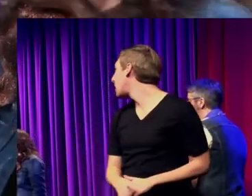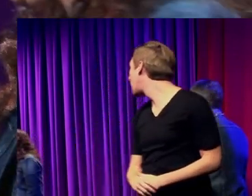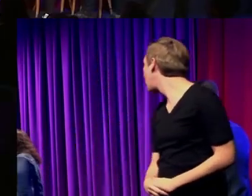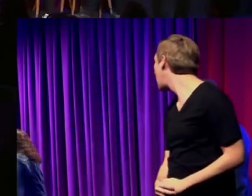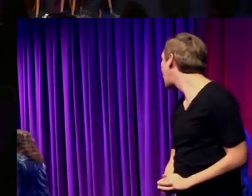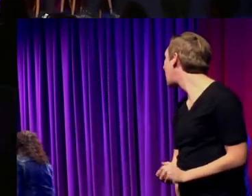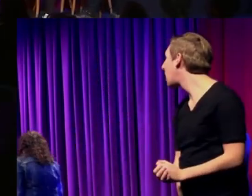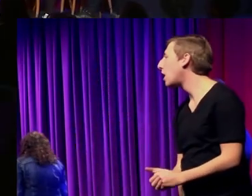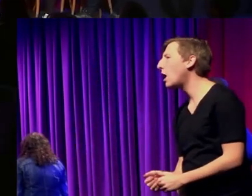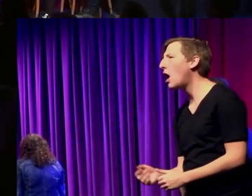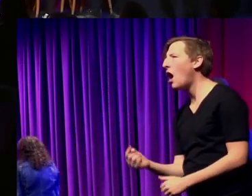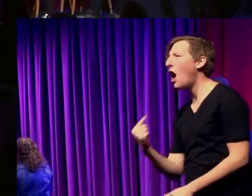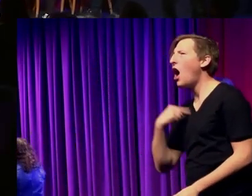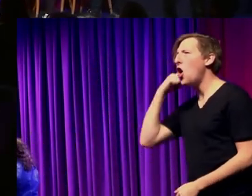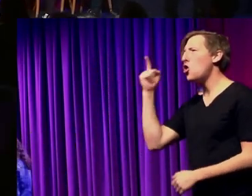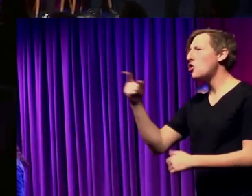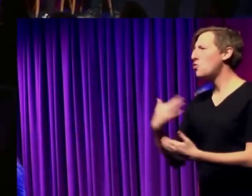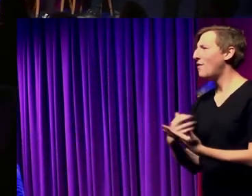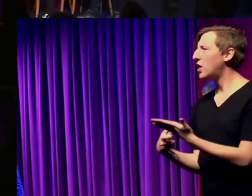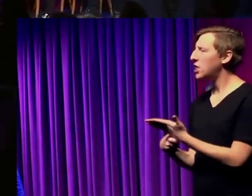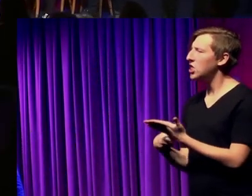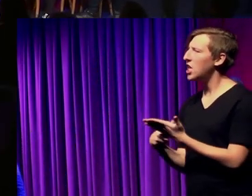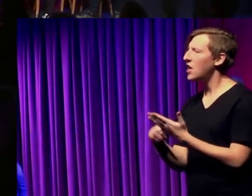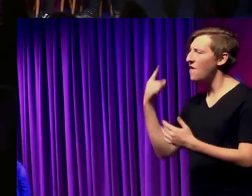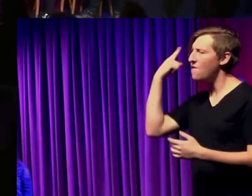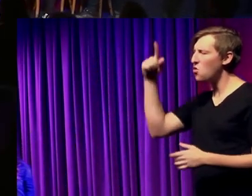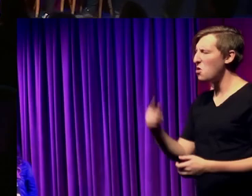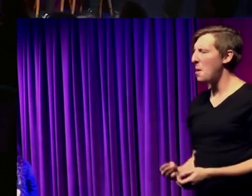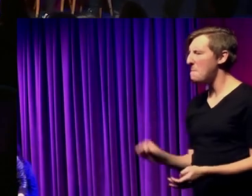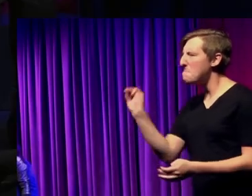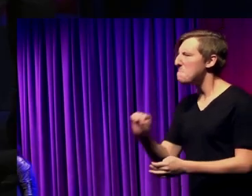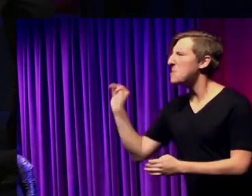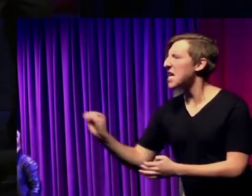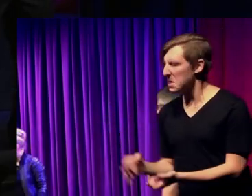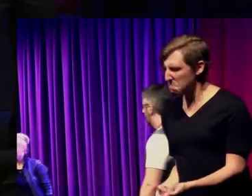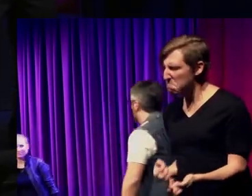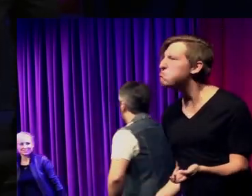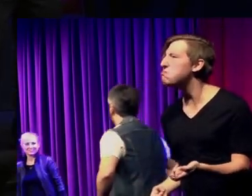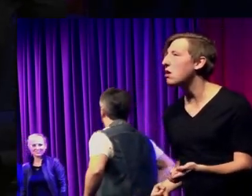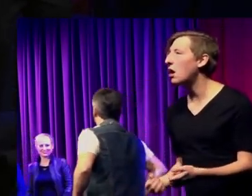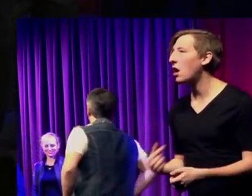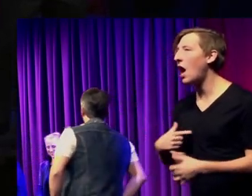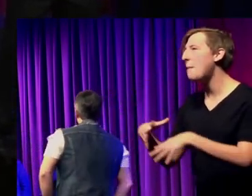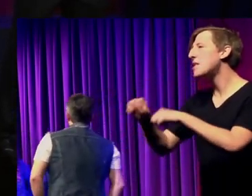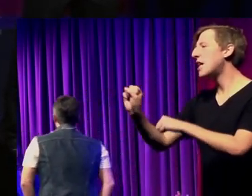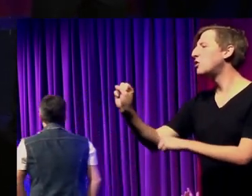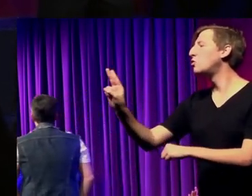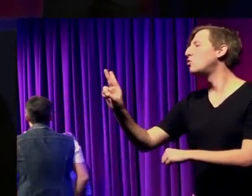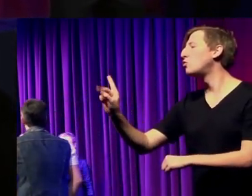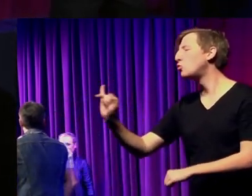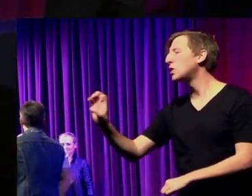Hey, overheard you got tickets to Metallica or something. Oh, yeah. I'm taking Susie. Oh, damn, never mind.